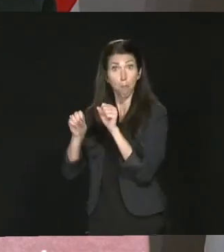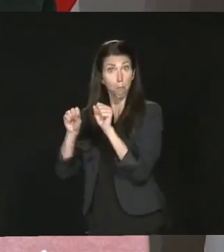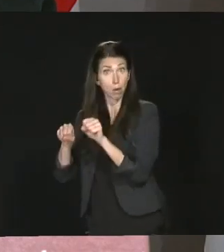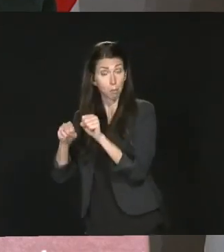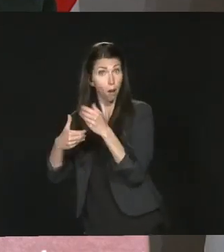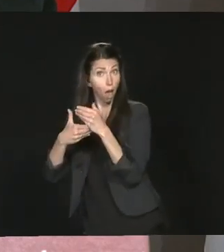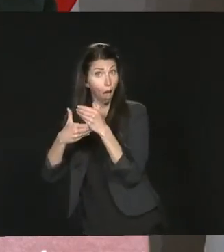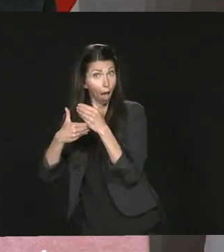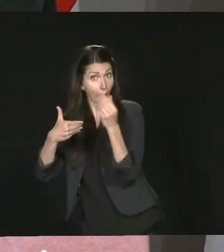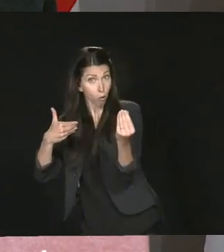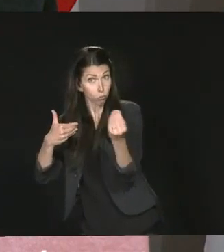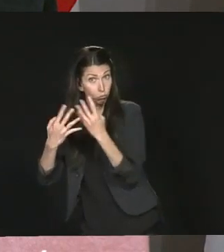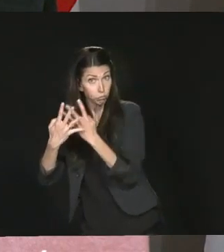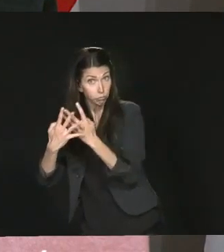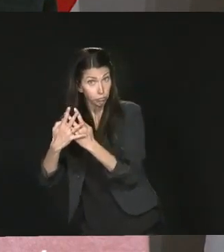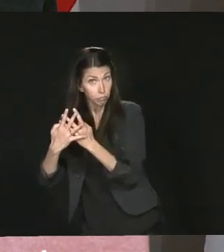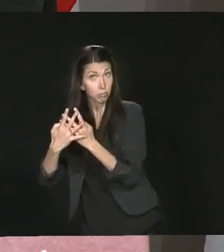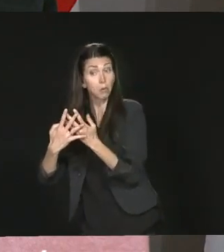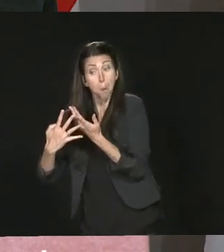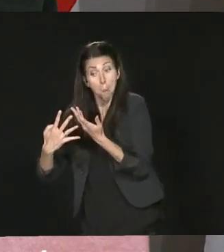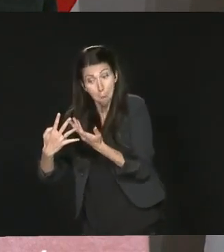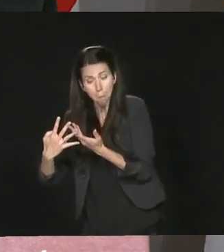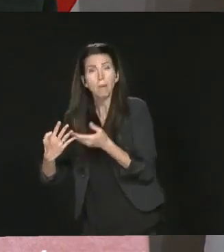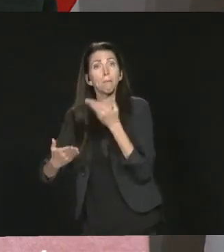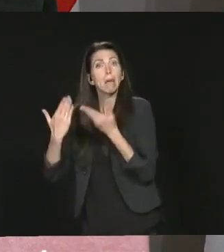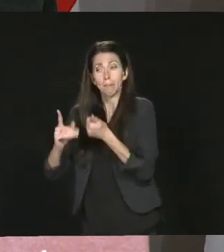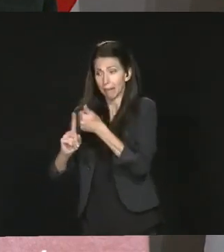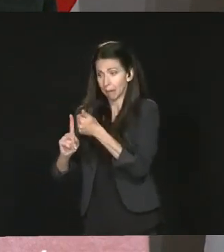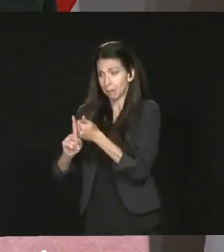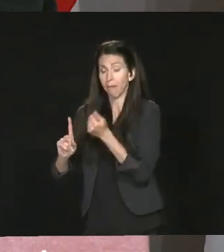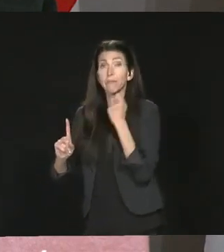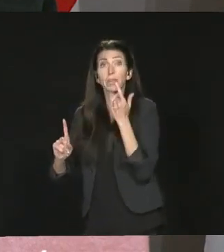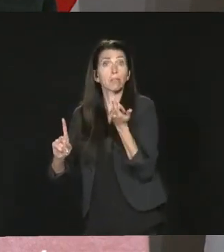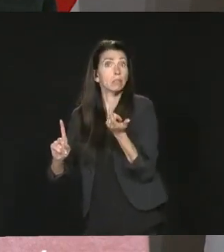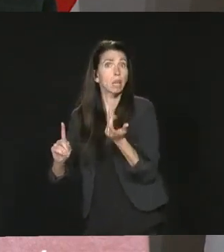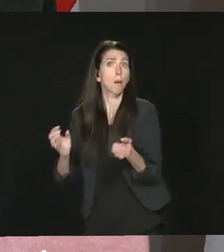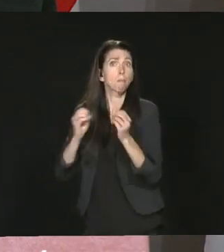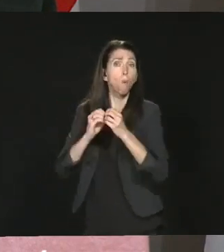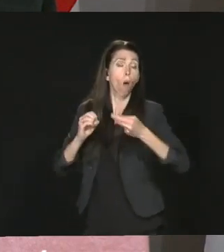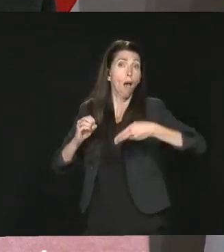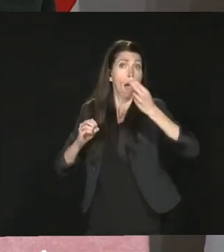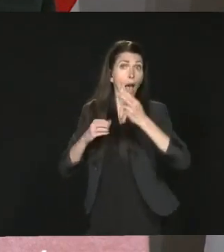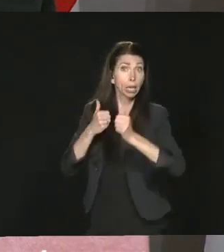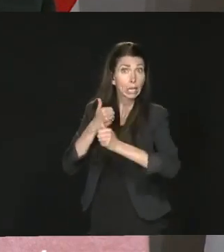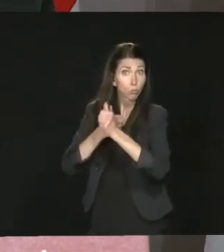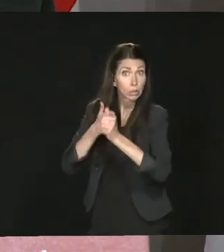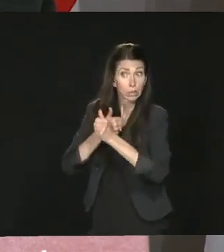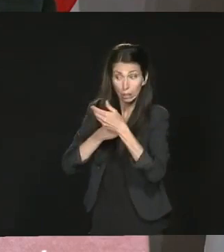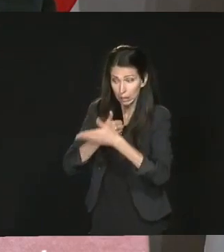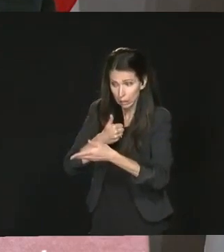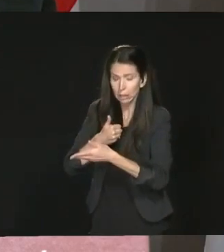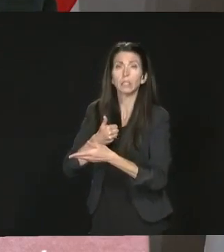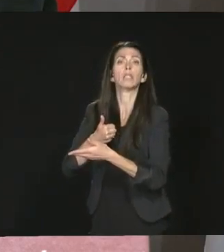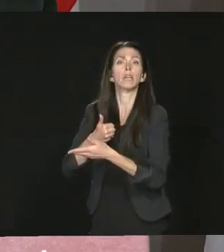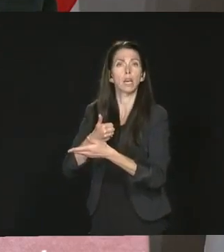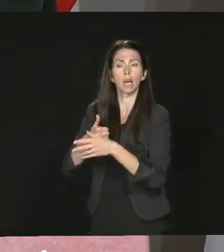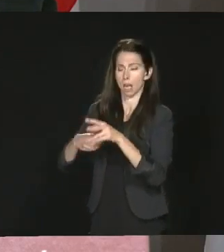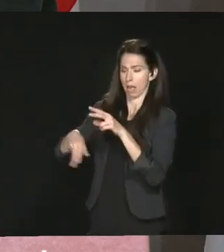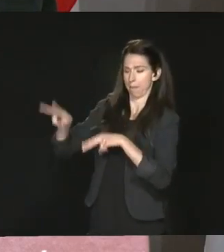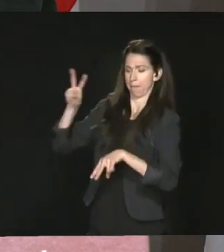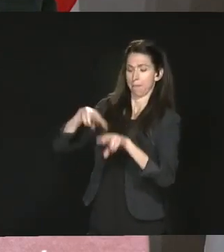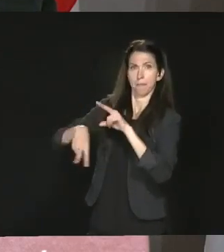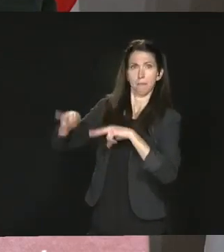be at greater risk during this pandemic. And their work has proceeded according to all of the rules. We're not releasing